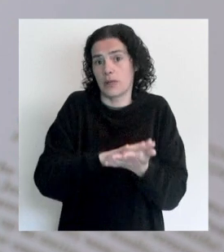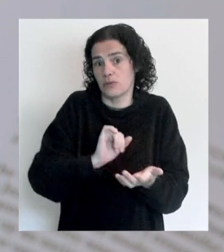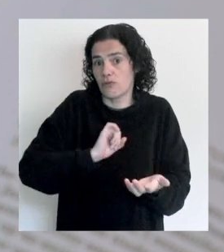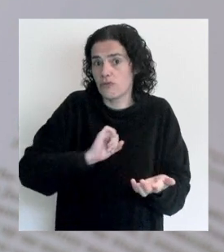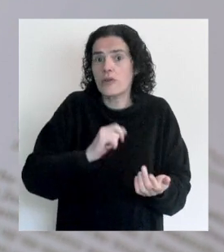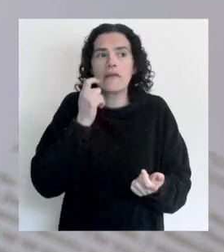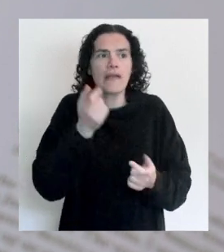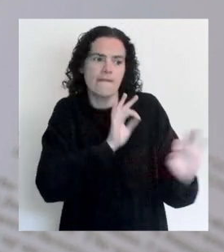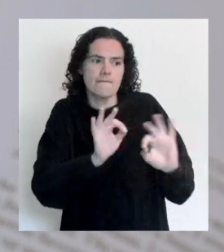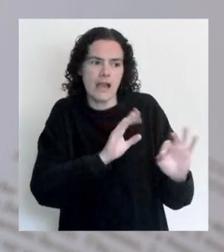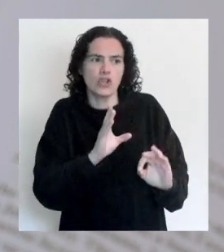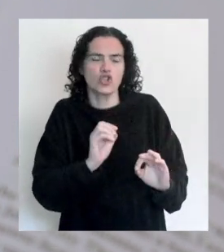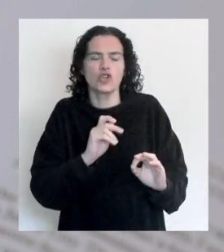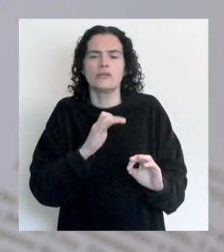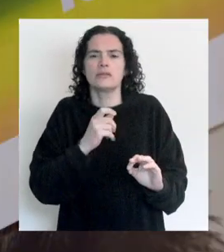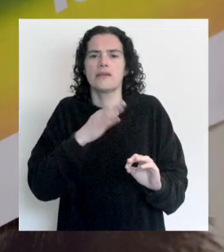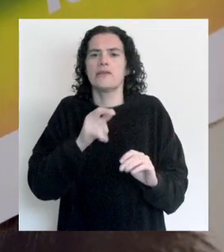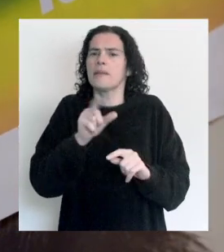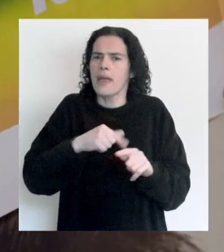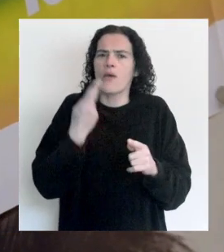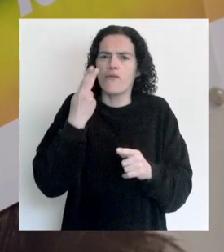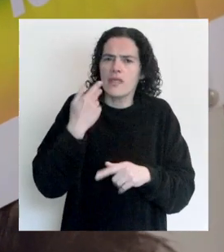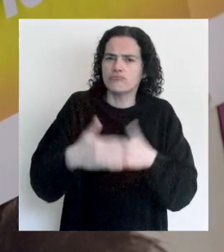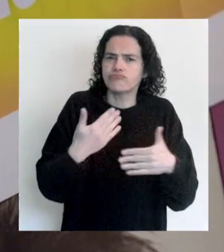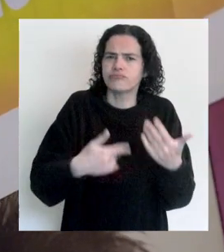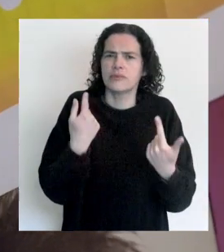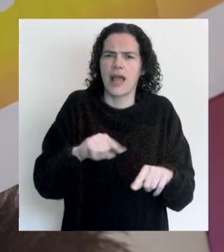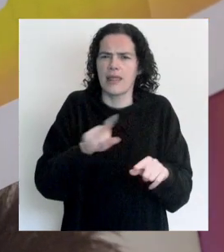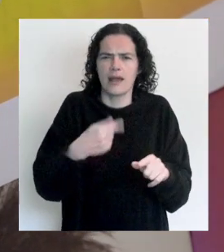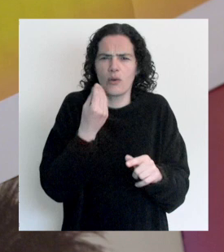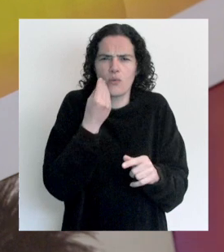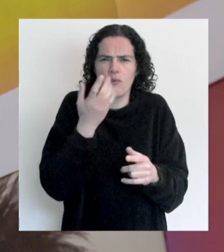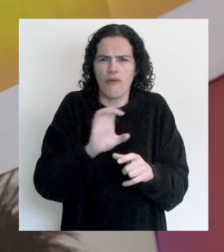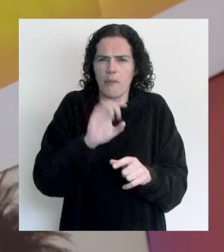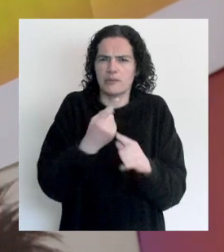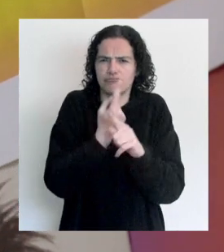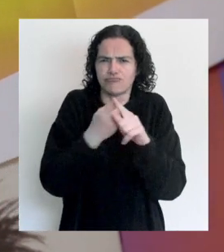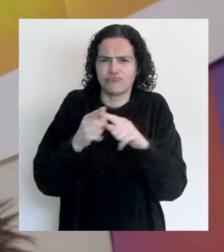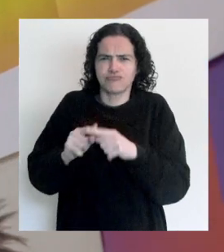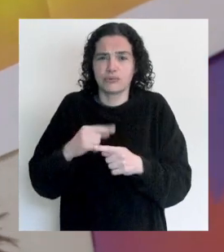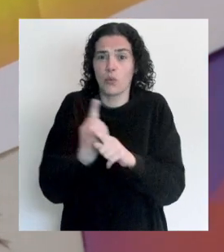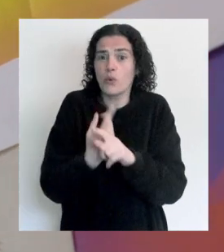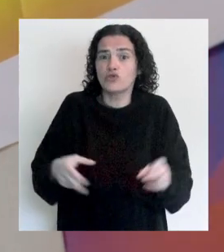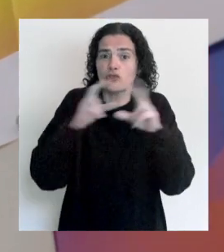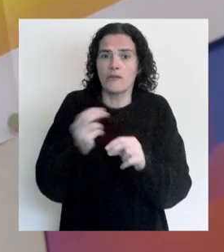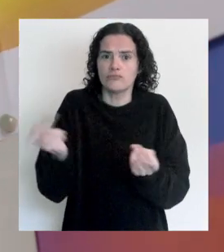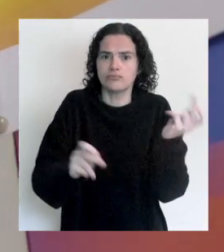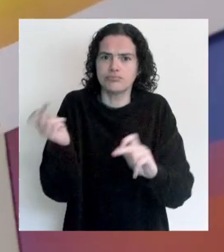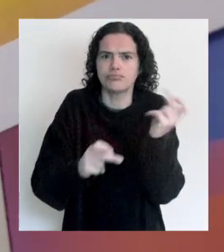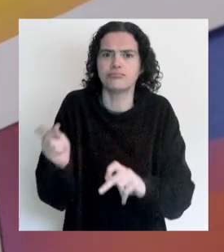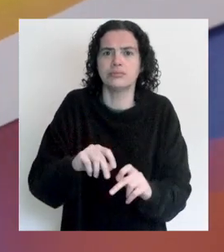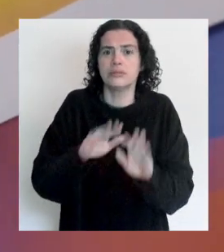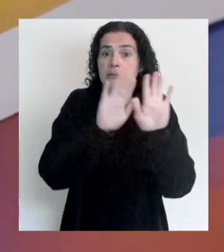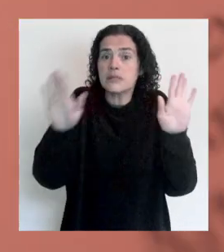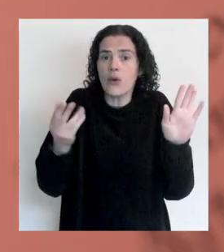my publications curated by Joseph, is also a living organism with many different feedback loops. Every month new elements will be added, new vitrine exhibitions